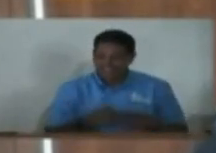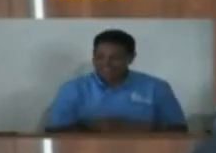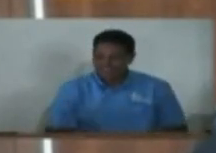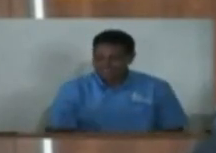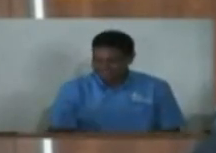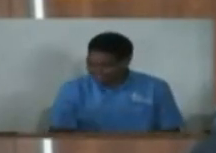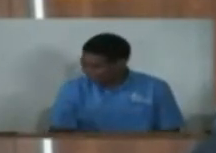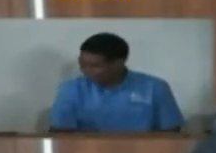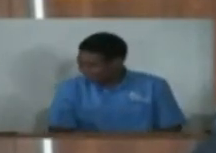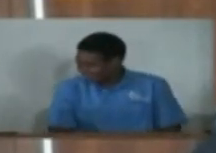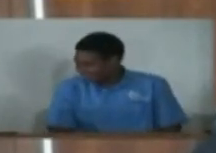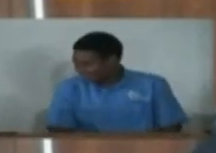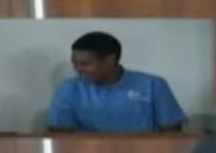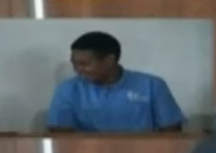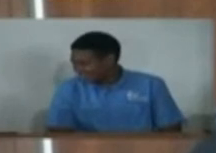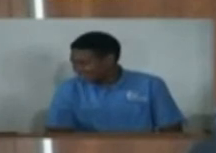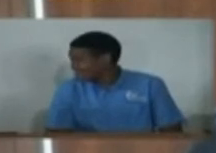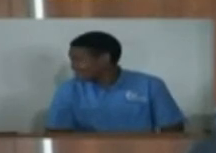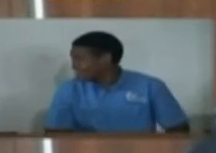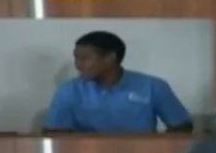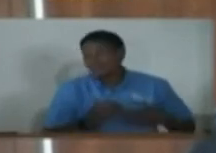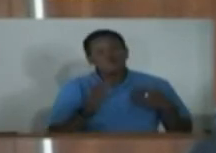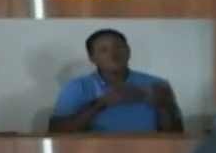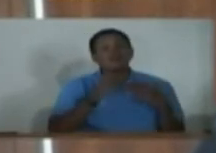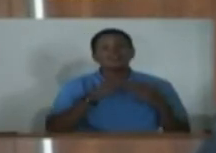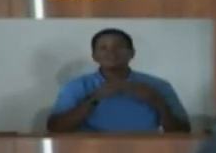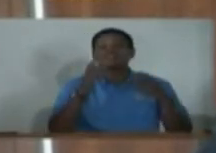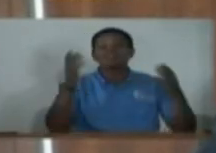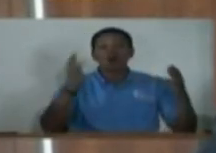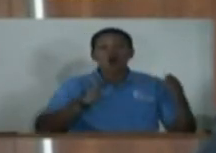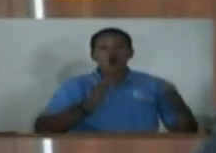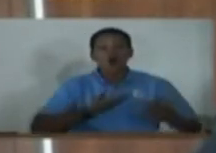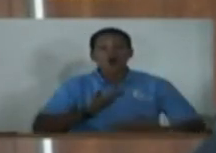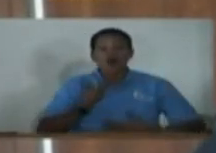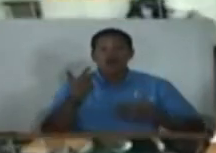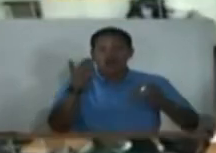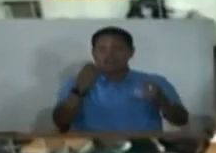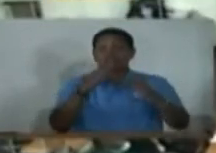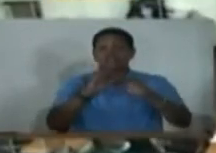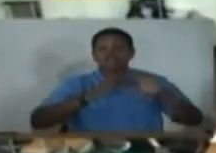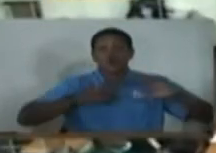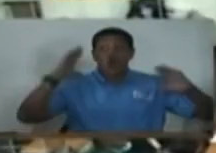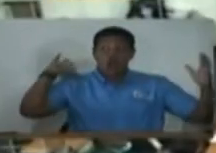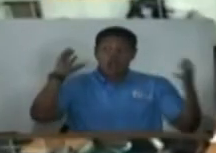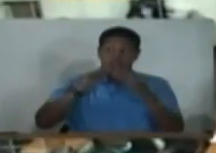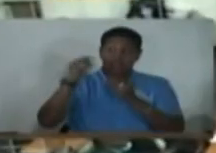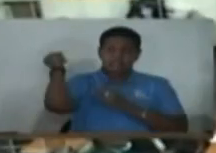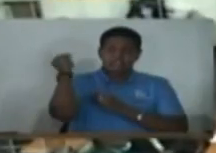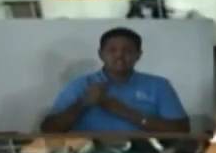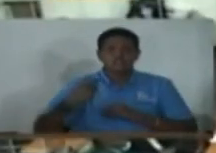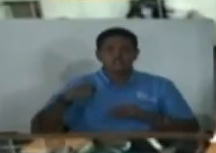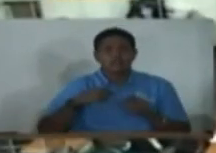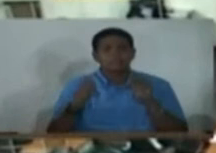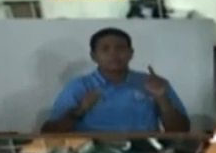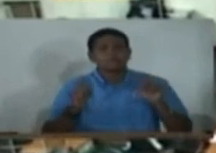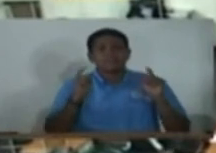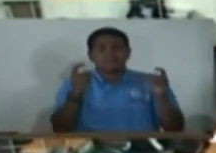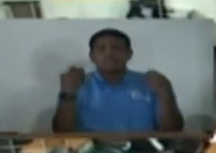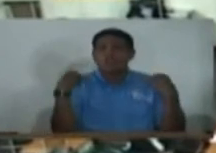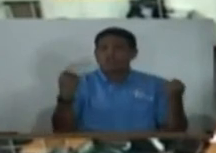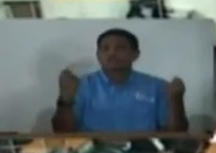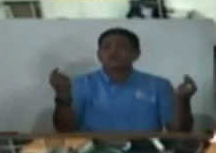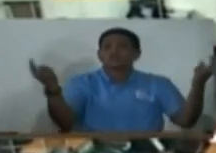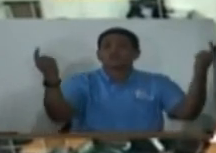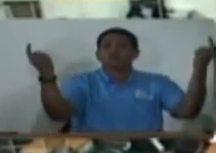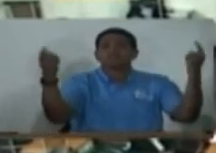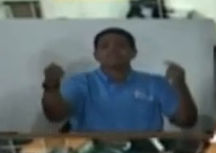Whether it, whatever it was, and whether it was our confidence in our collective history that would give people courage to do something